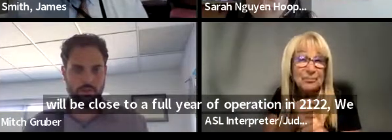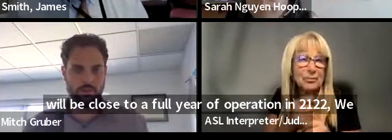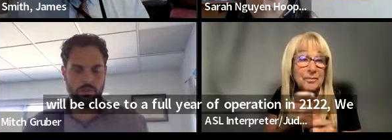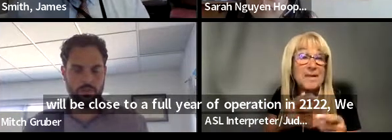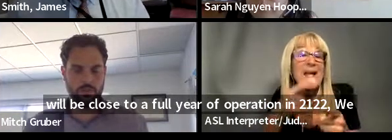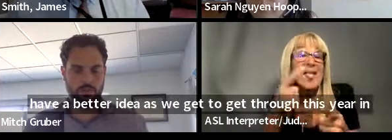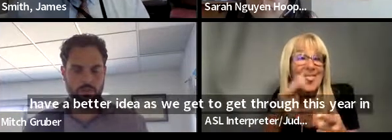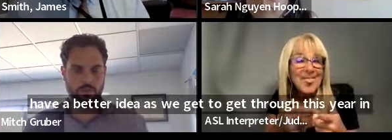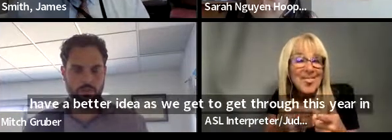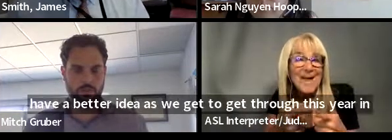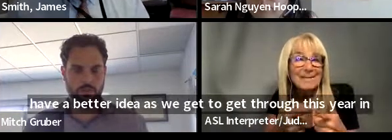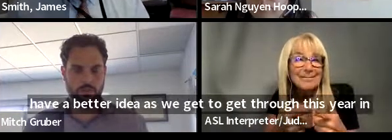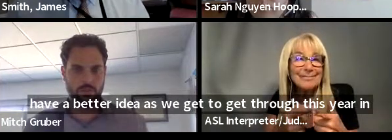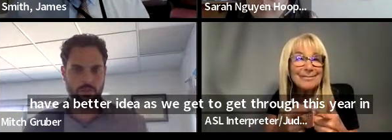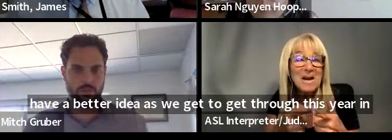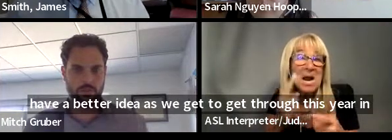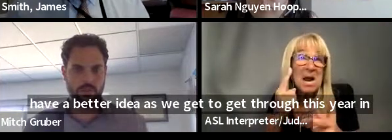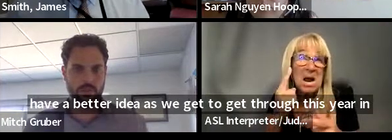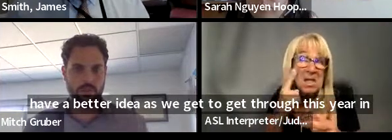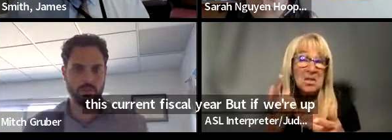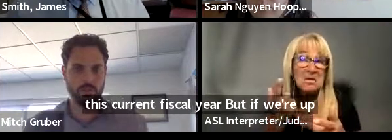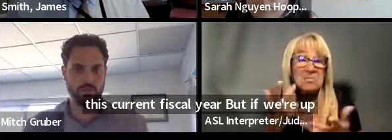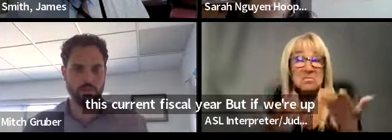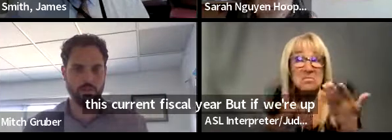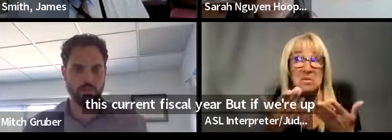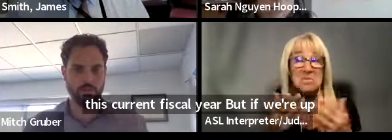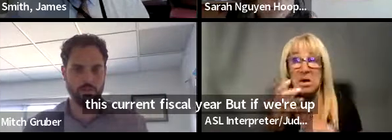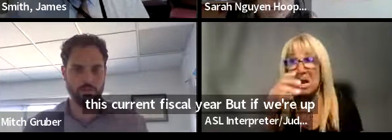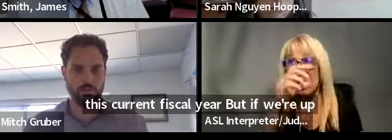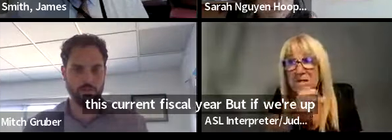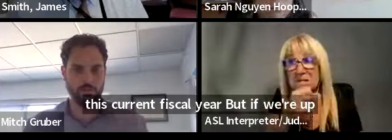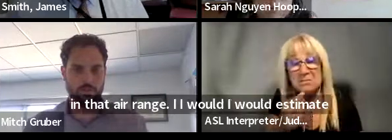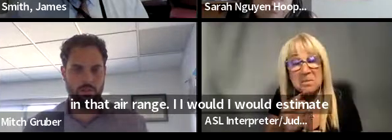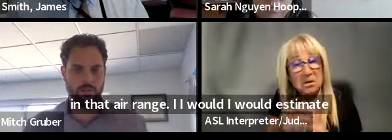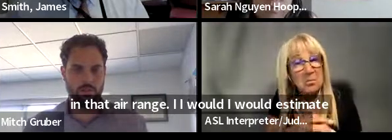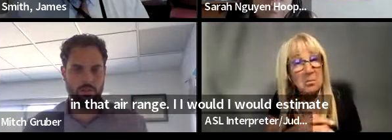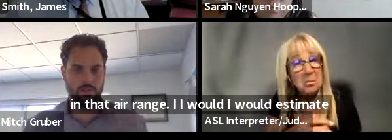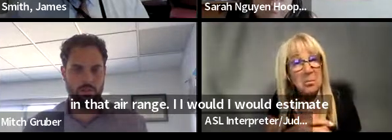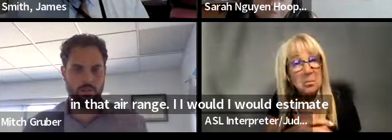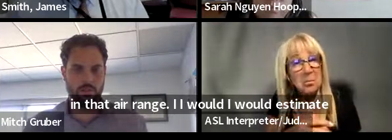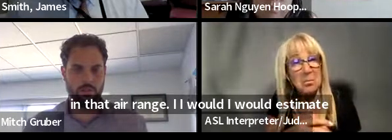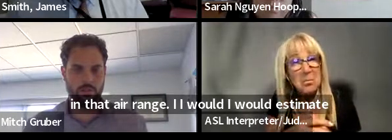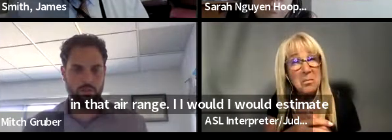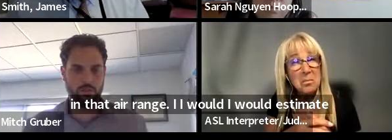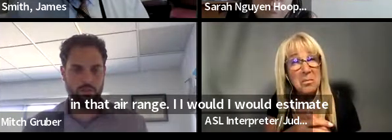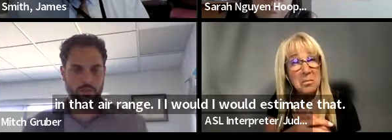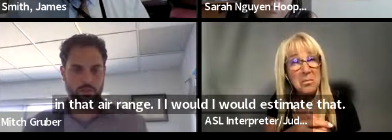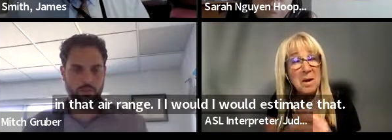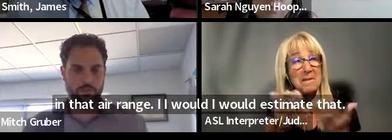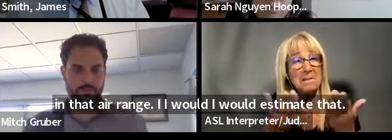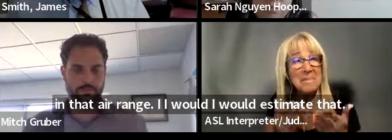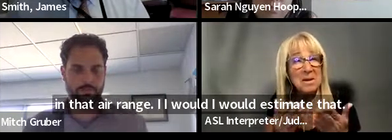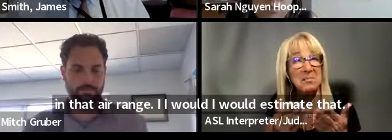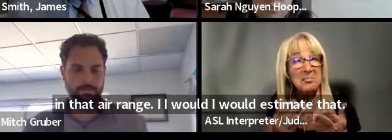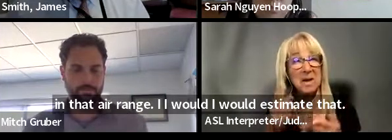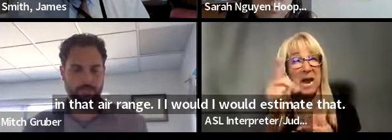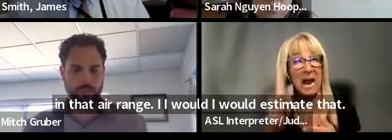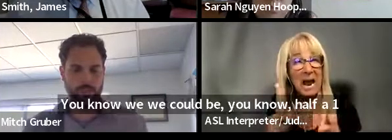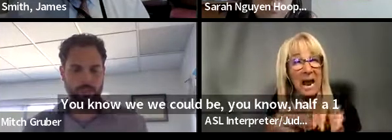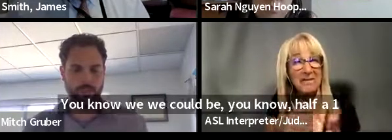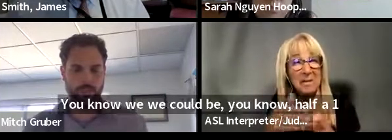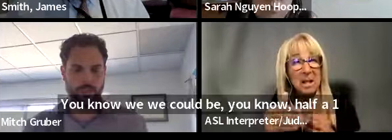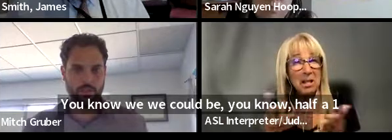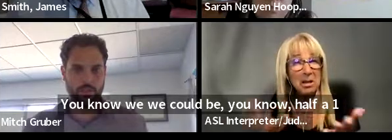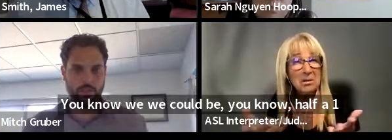up at that air range, I would estimate that, you know, we could be at, you know, 500,000. And I may be wrong